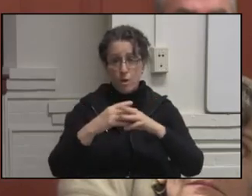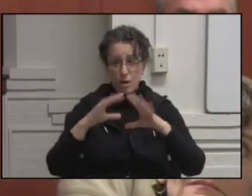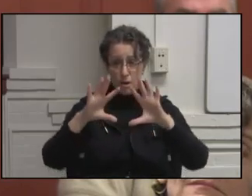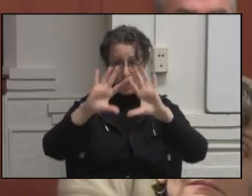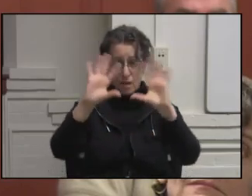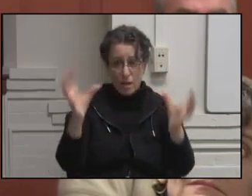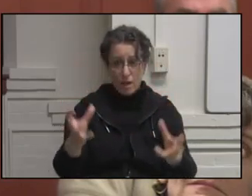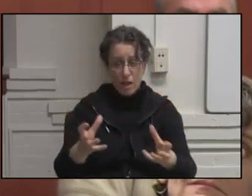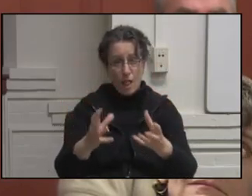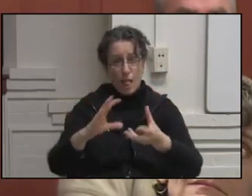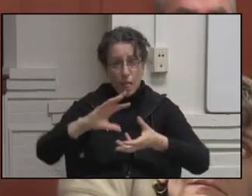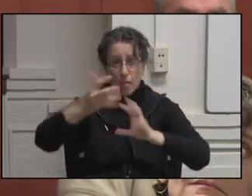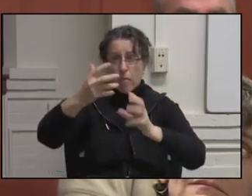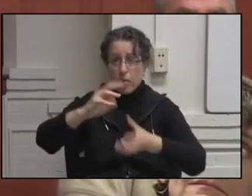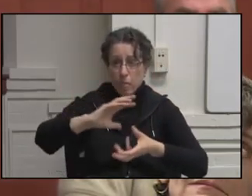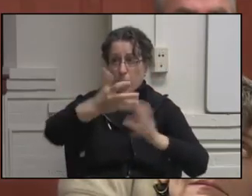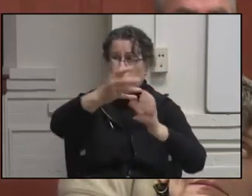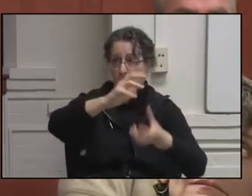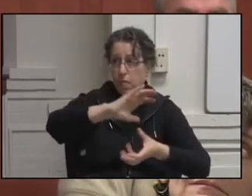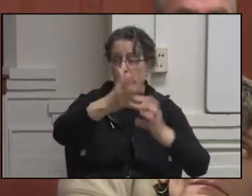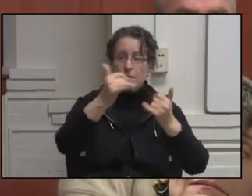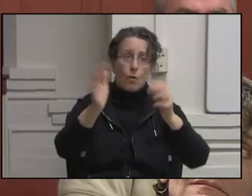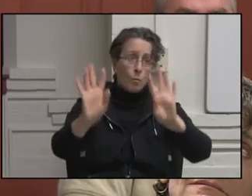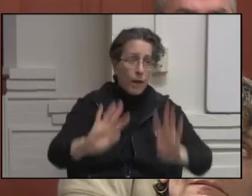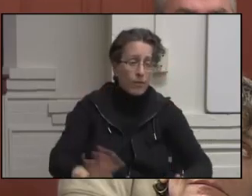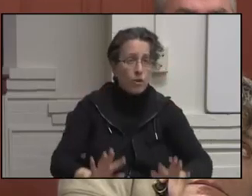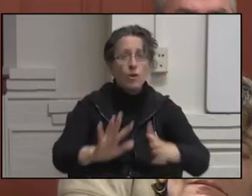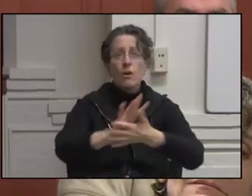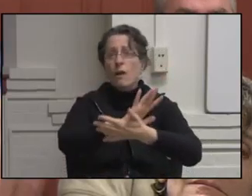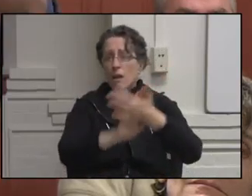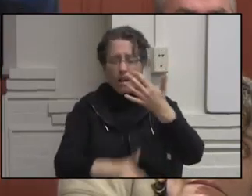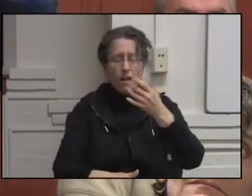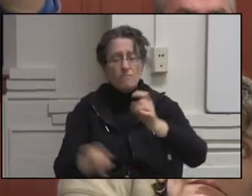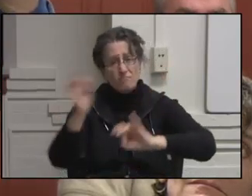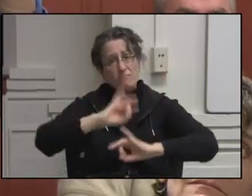from not doing things. So I ask, I know